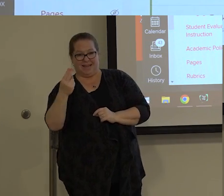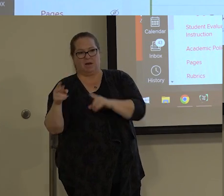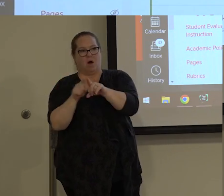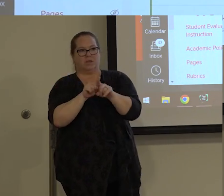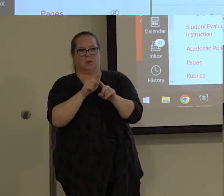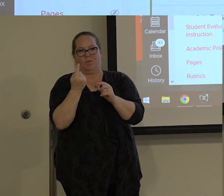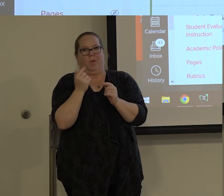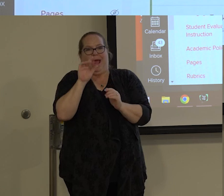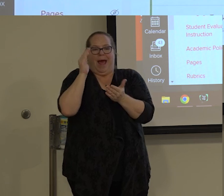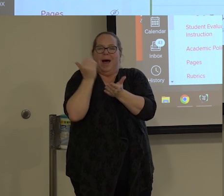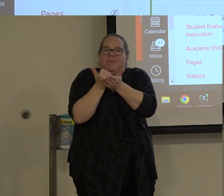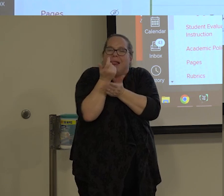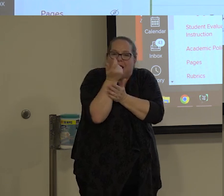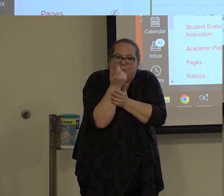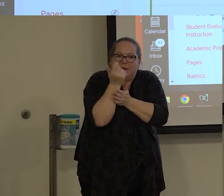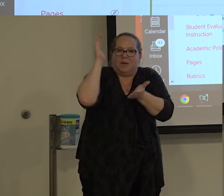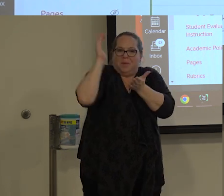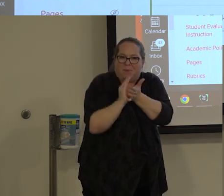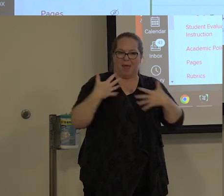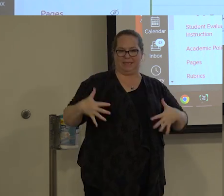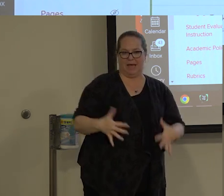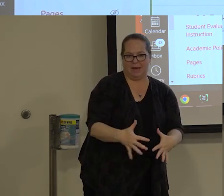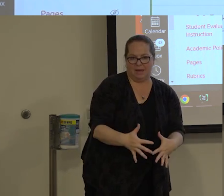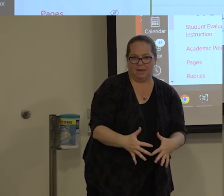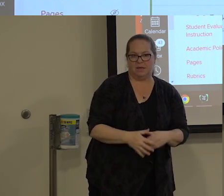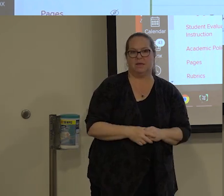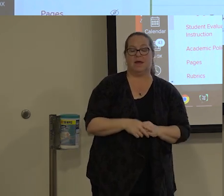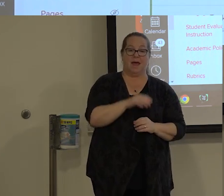student anxiety. Though many studies have been done on the positive effects of